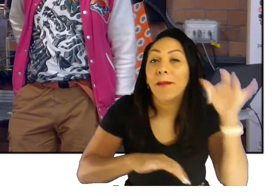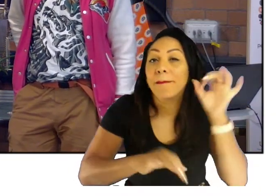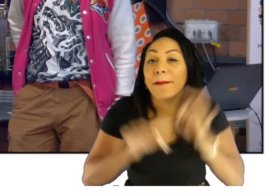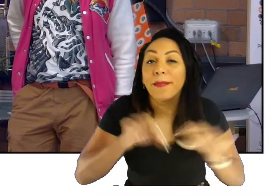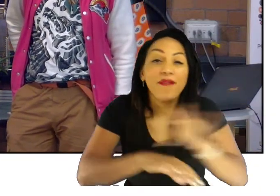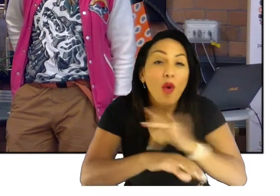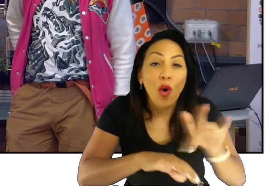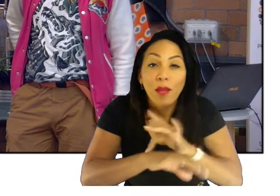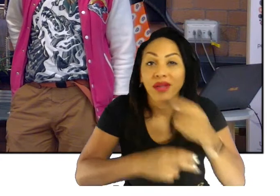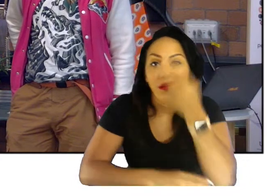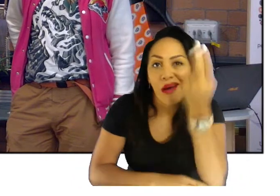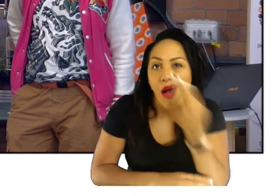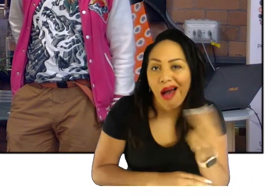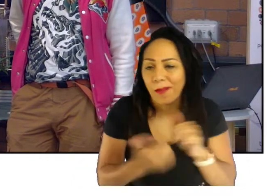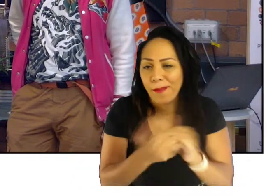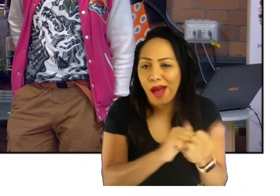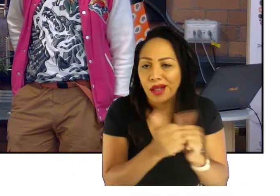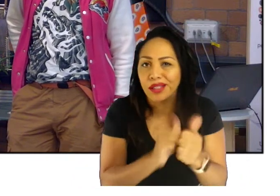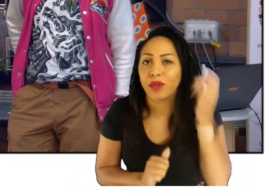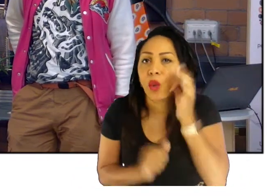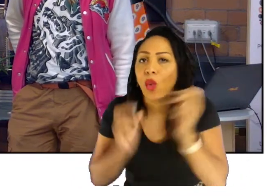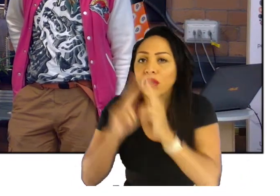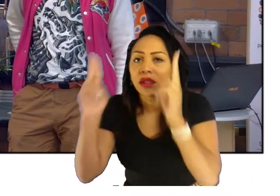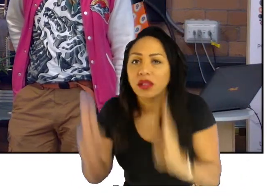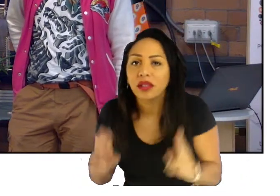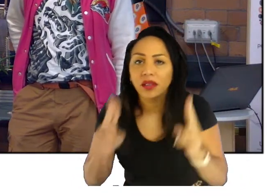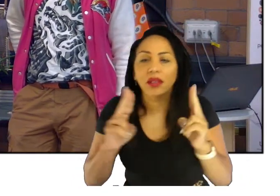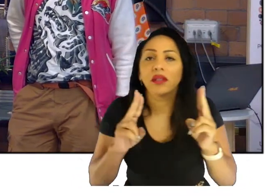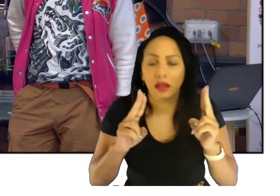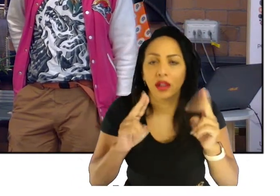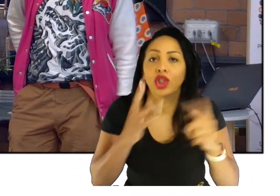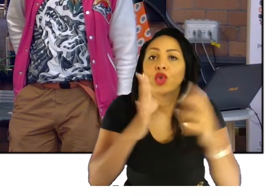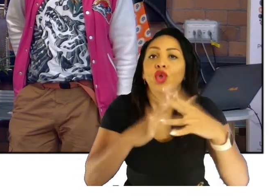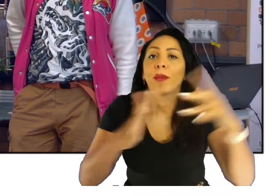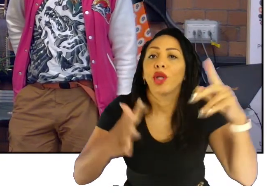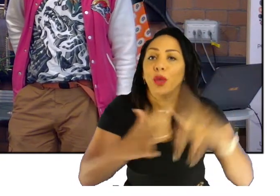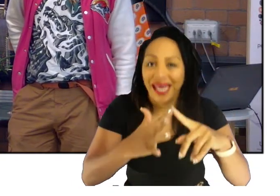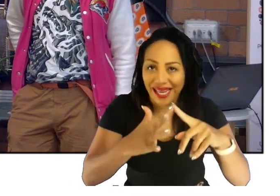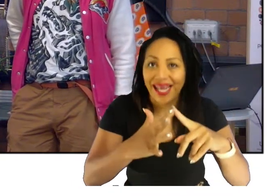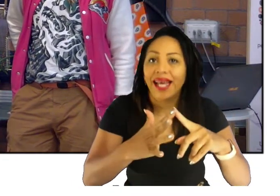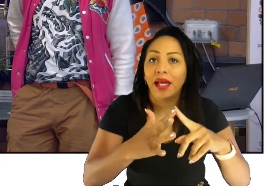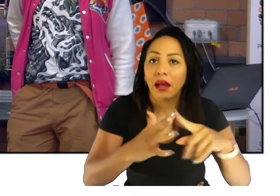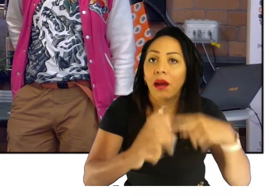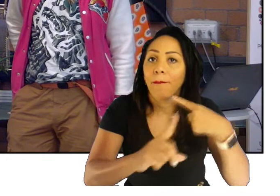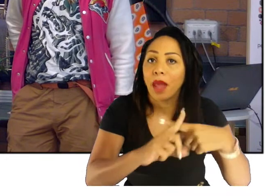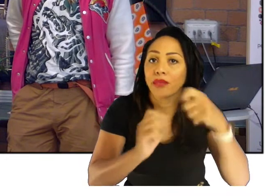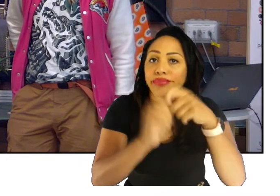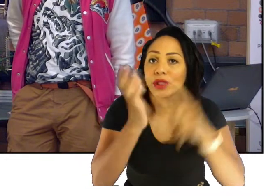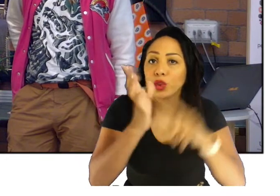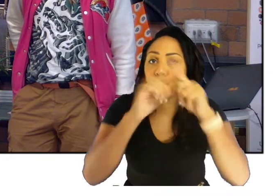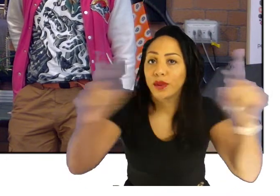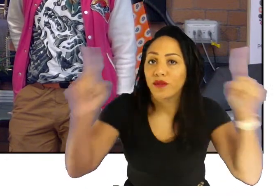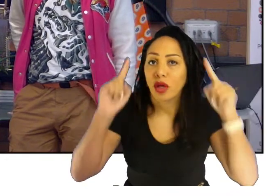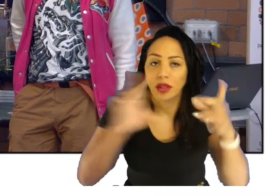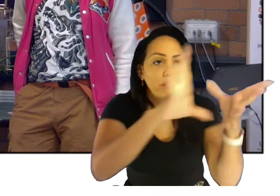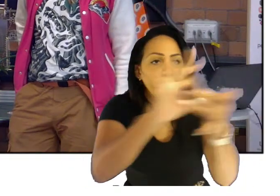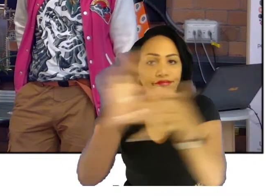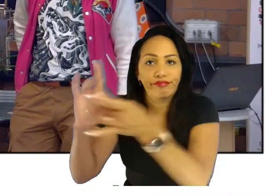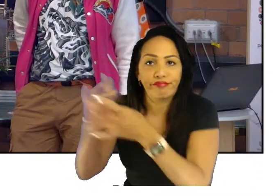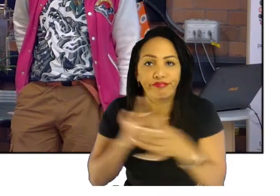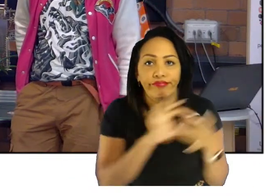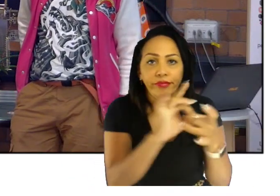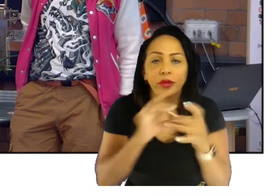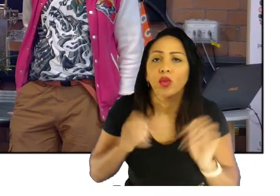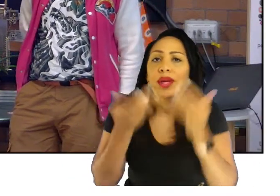It's a partnership between Watershed, the University of the West of England, and the University of Bristol. We offer studio